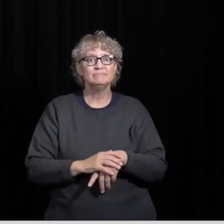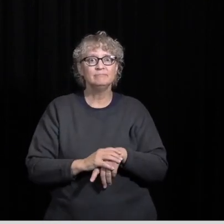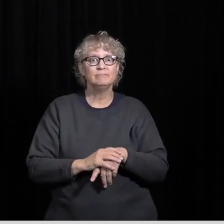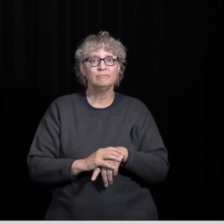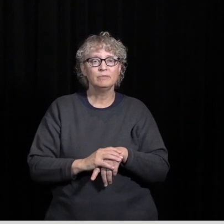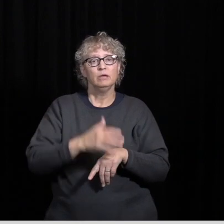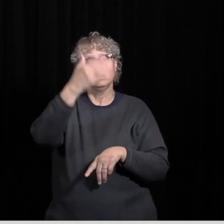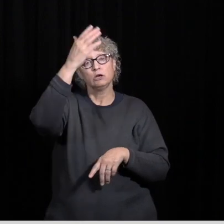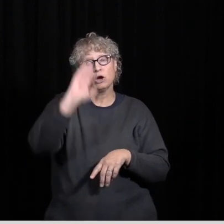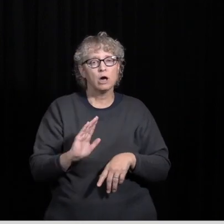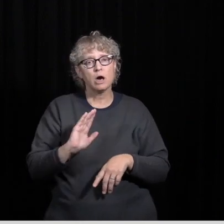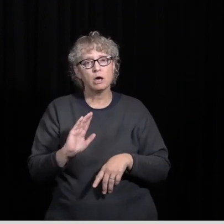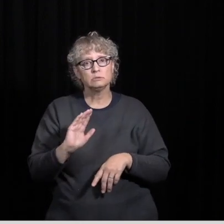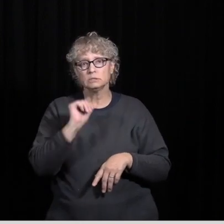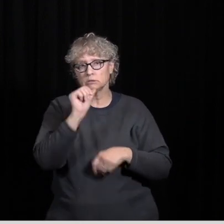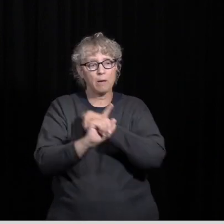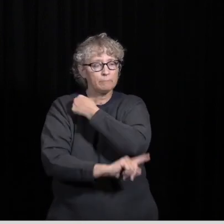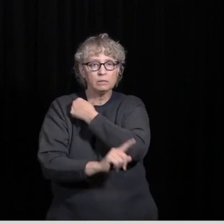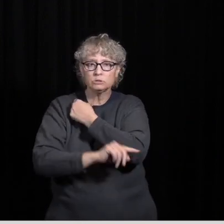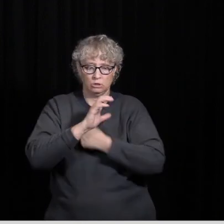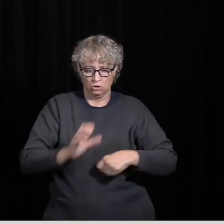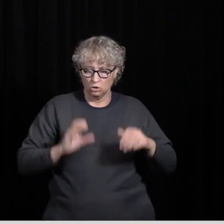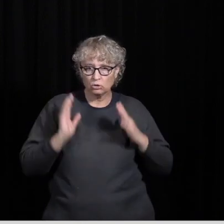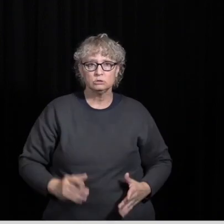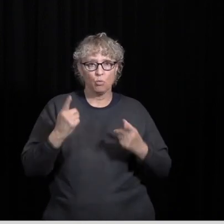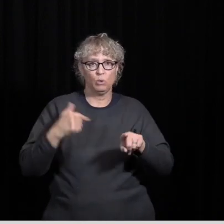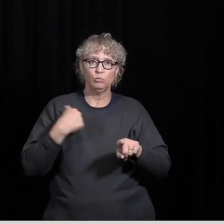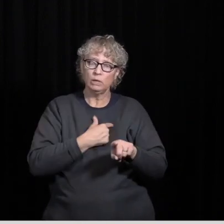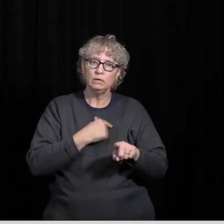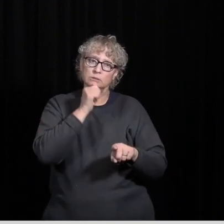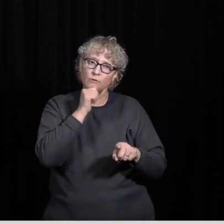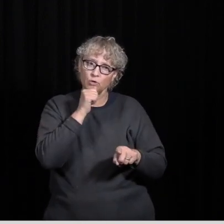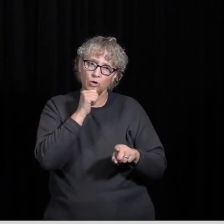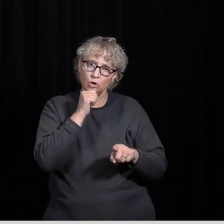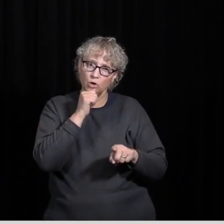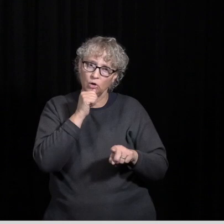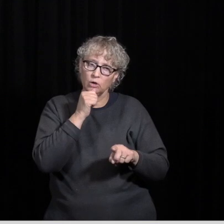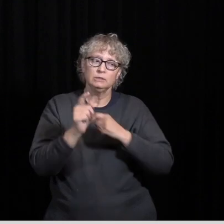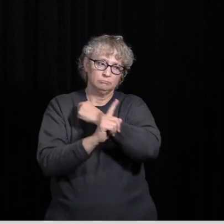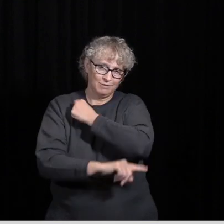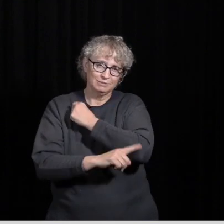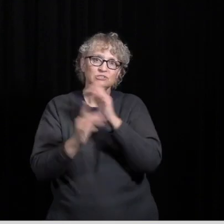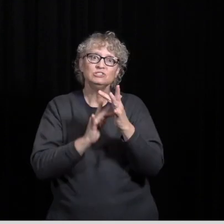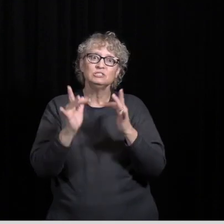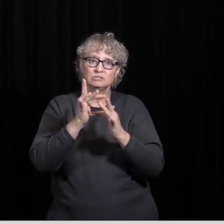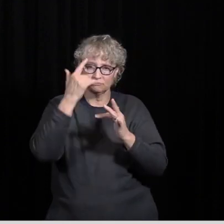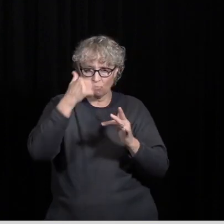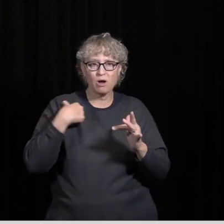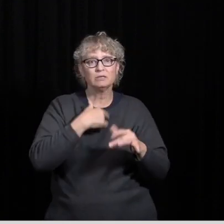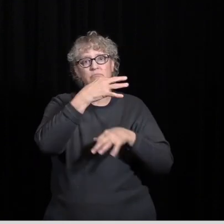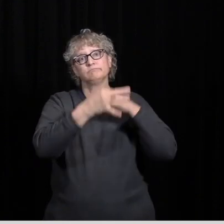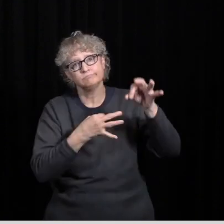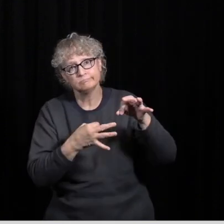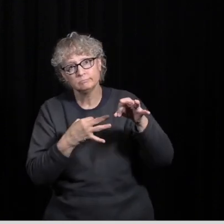And again, God's not punishing Christians when we suffer. He punished Jesus for us. But what we need to understand as